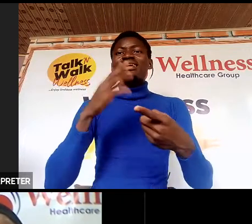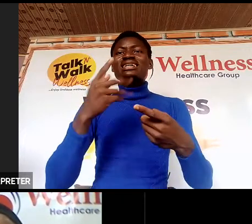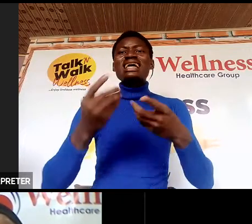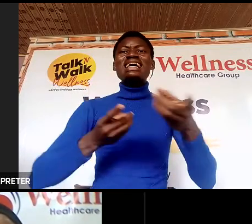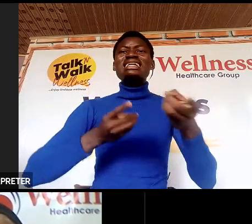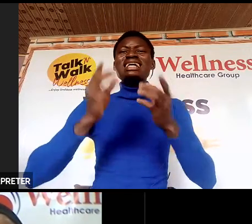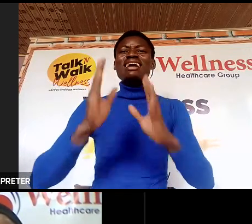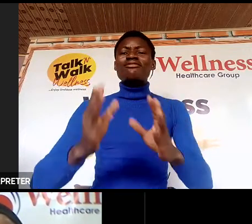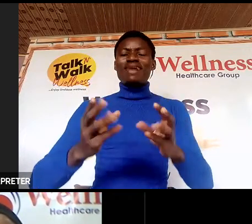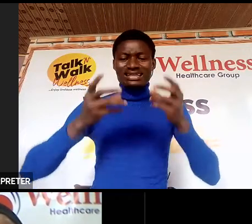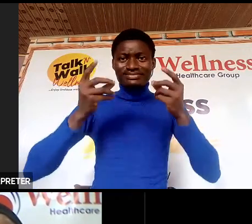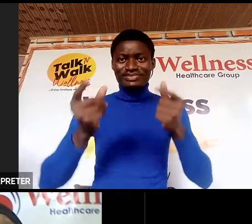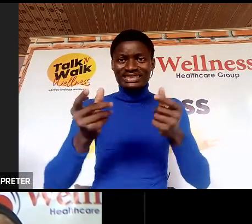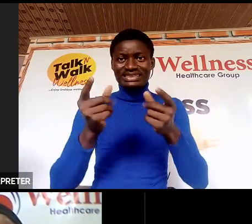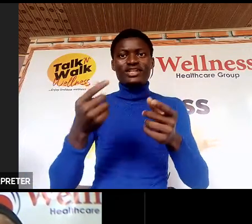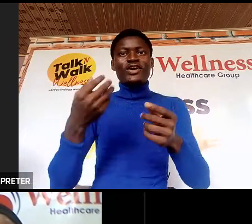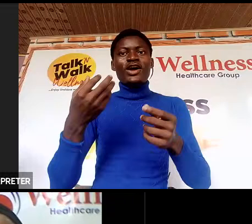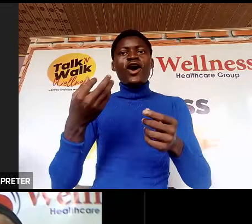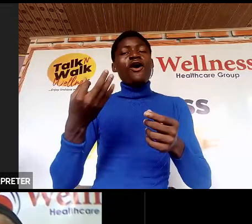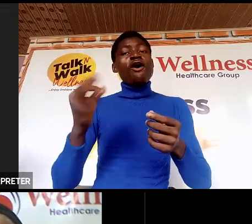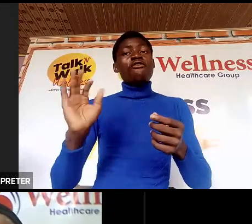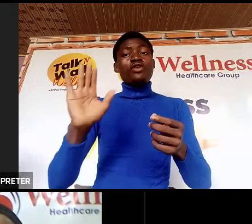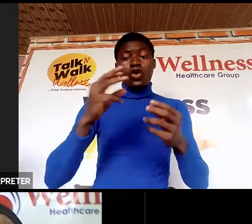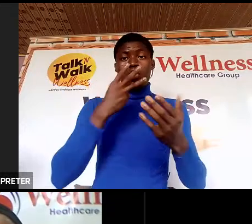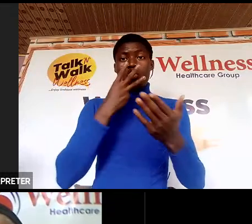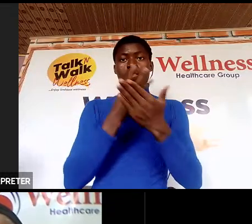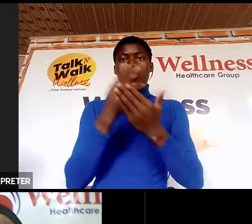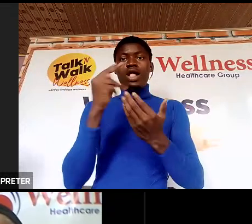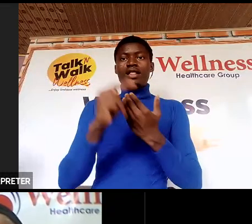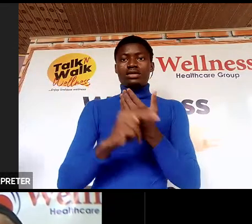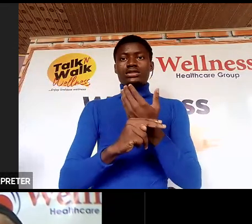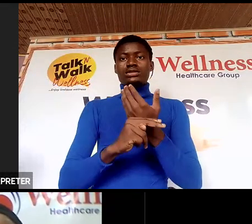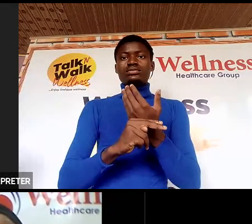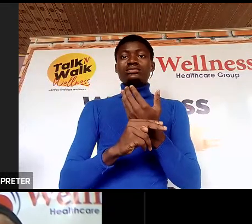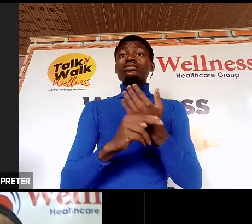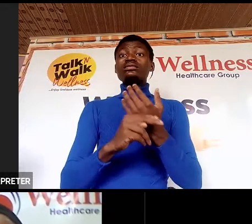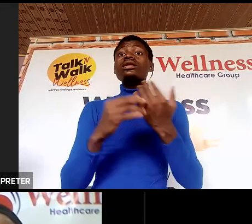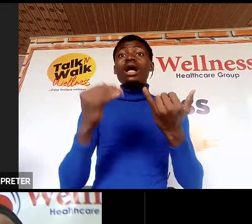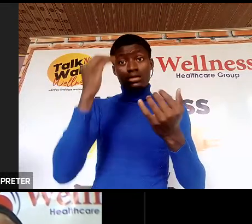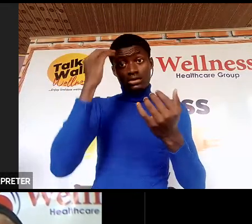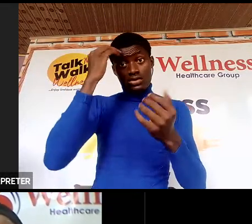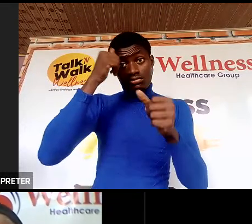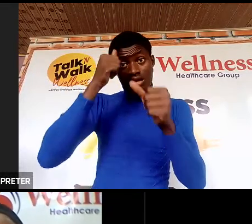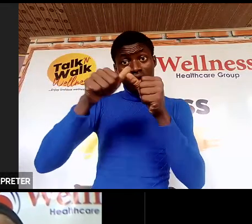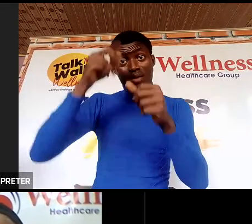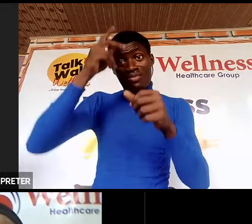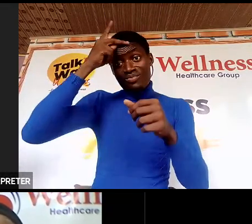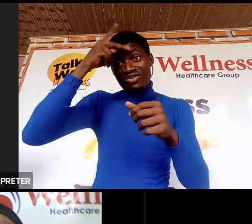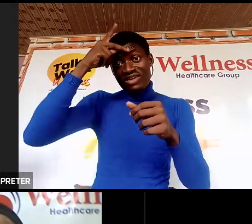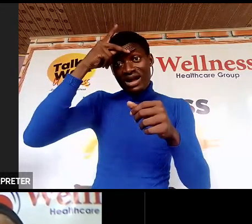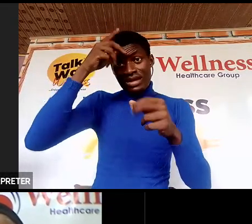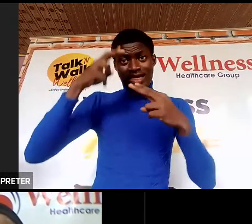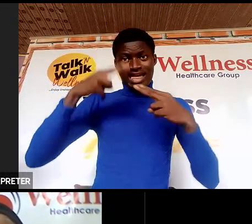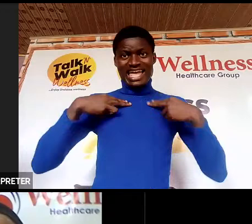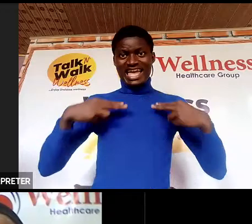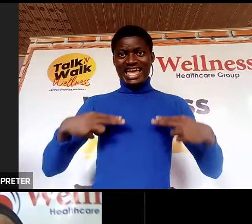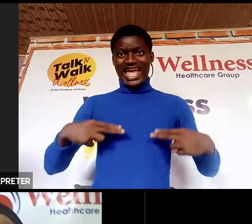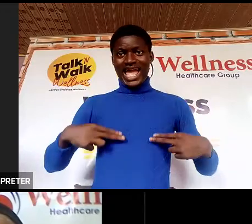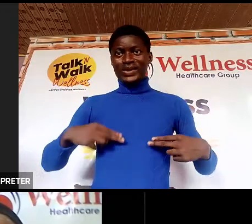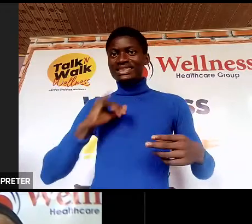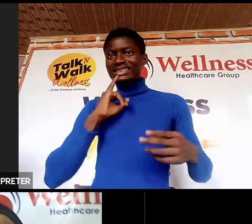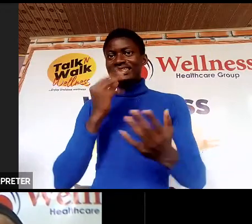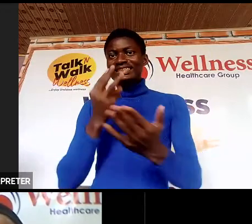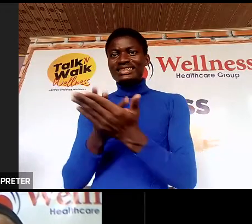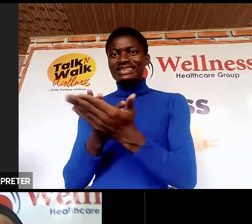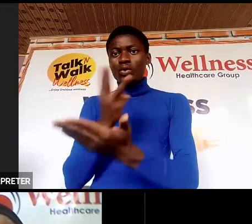wealth is not a joke. Because really, if you've seen people that had a lot of money, but because they did not plan their health well. There